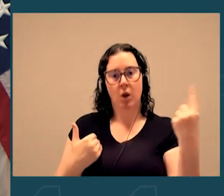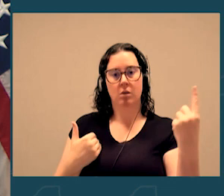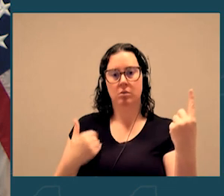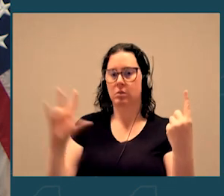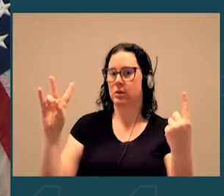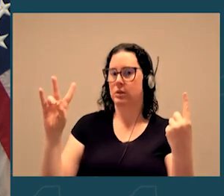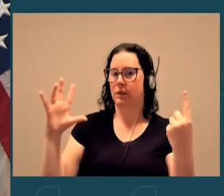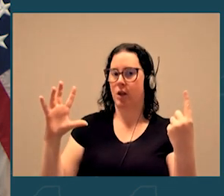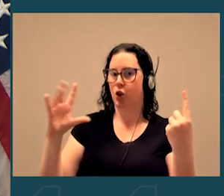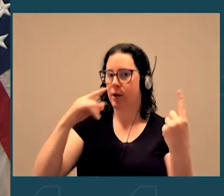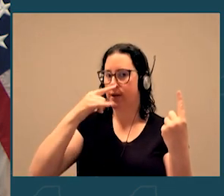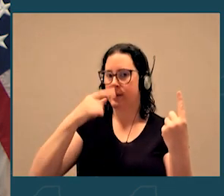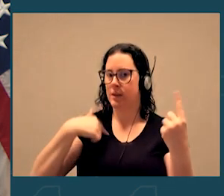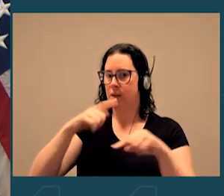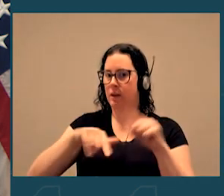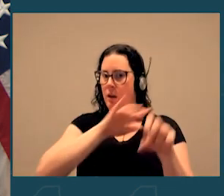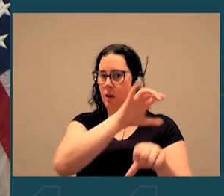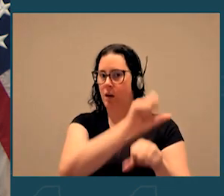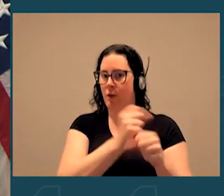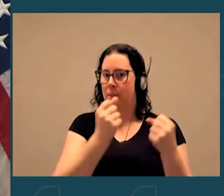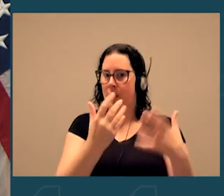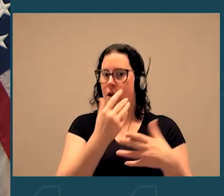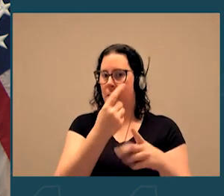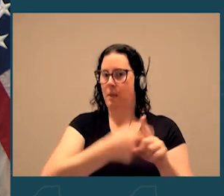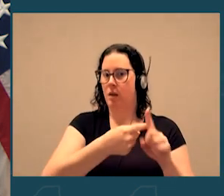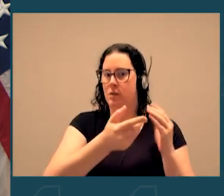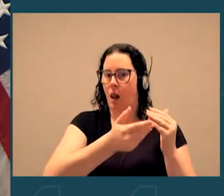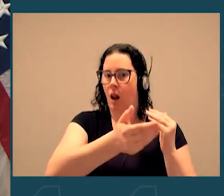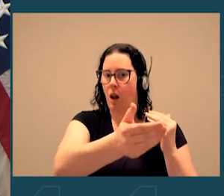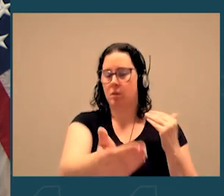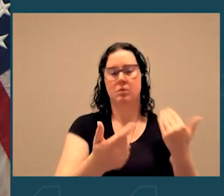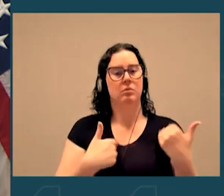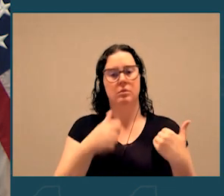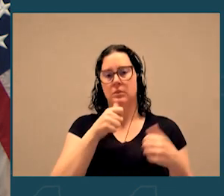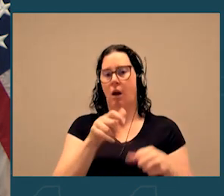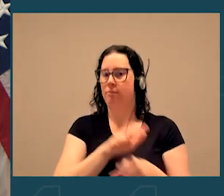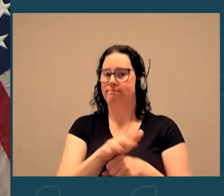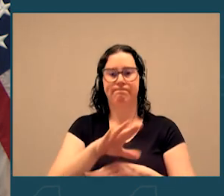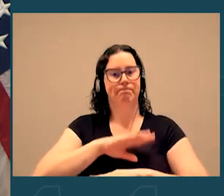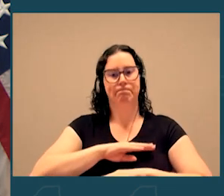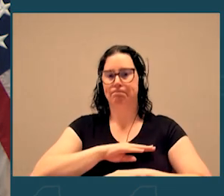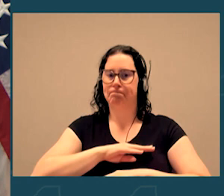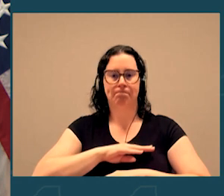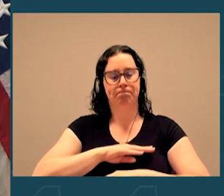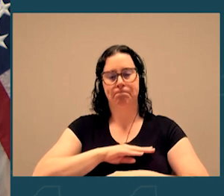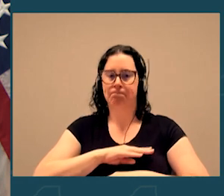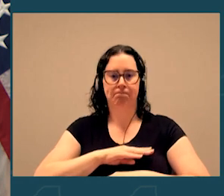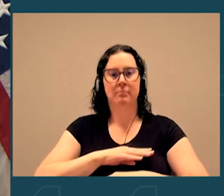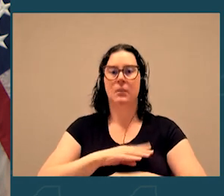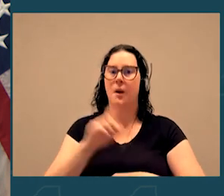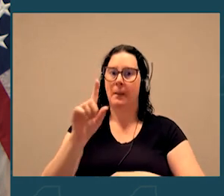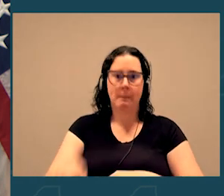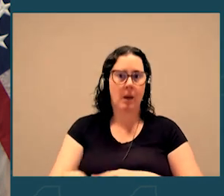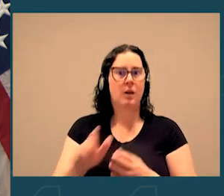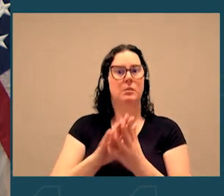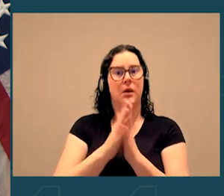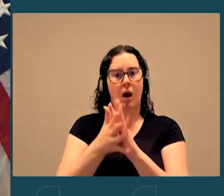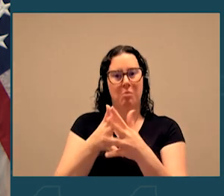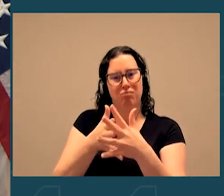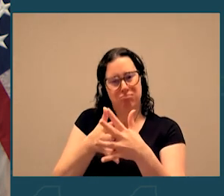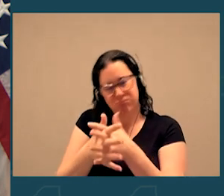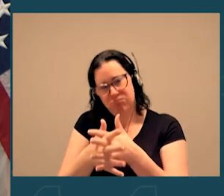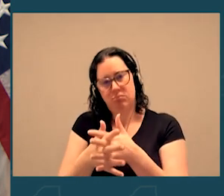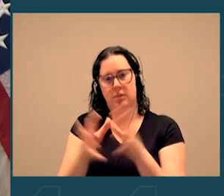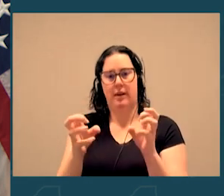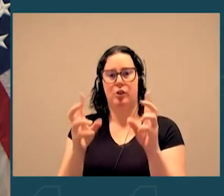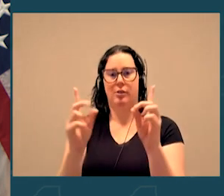and you can't get an appointment for months. That's not satisfactory. We need to just embed this into our education system.